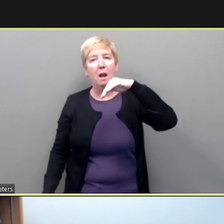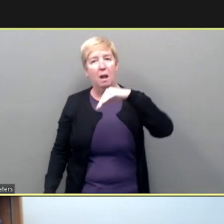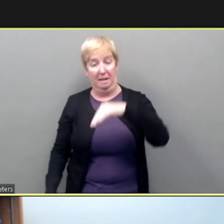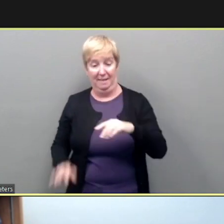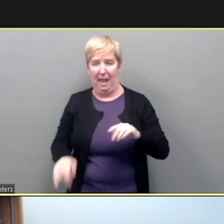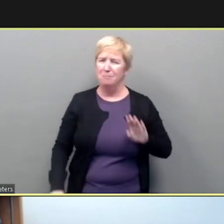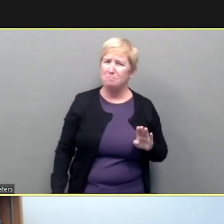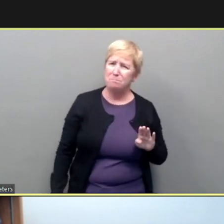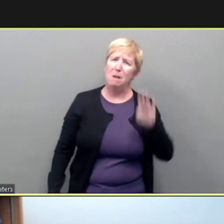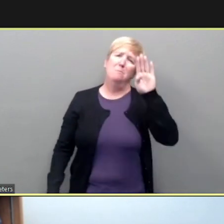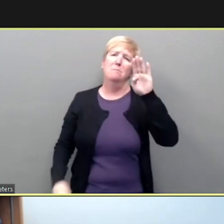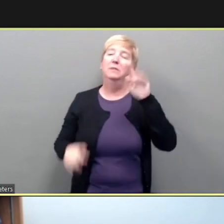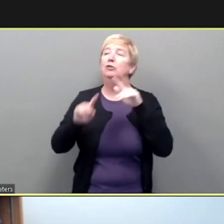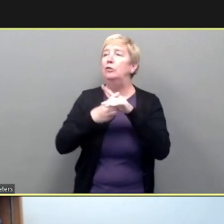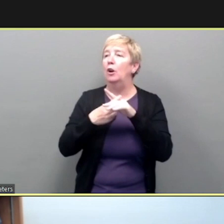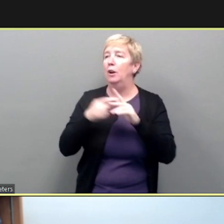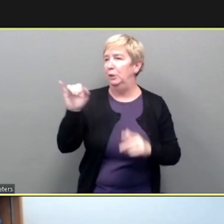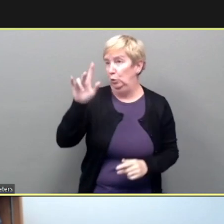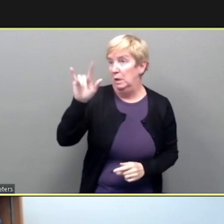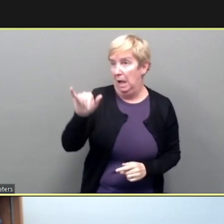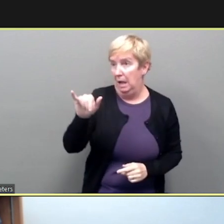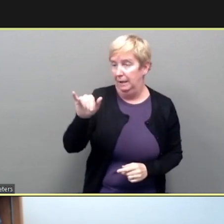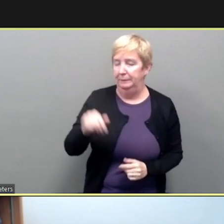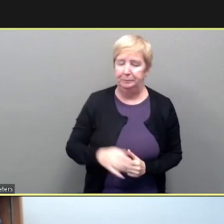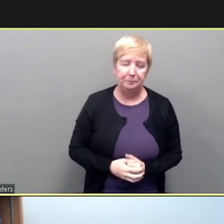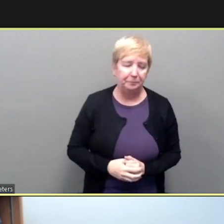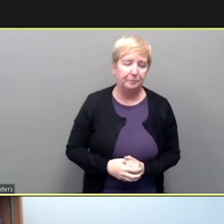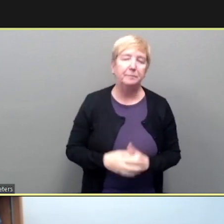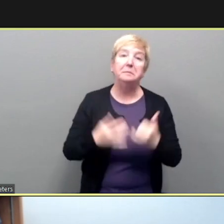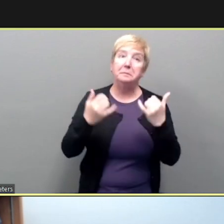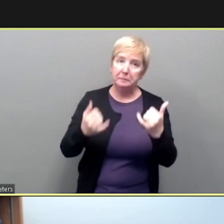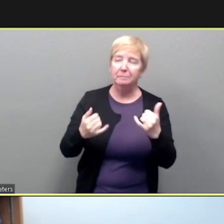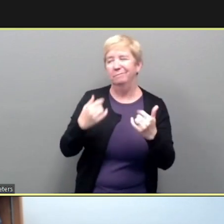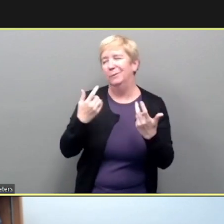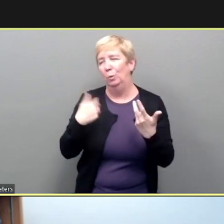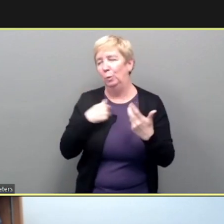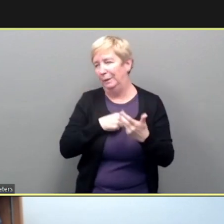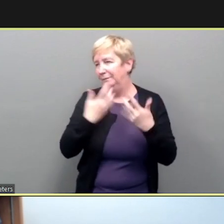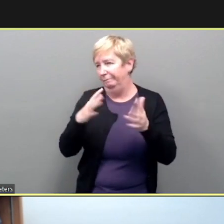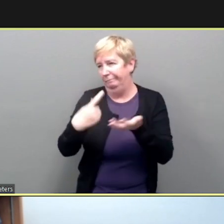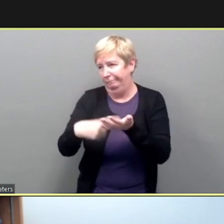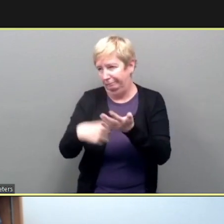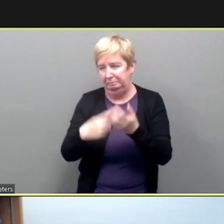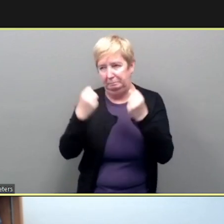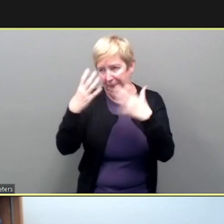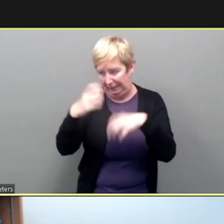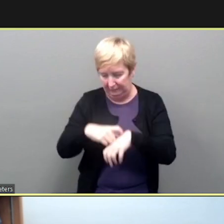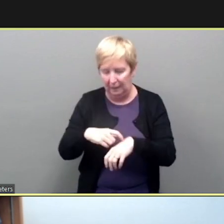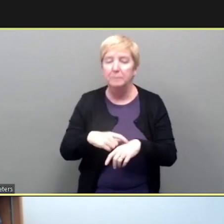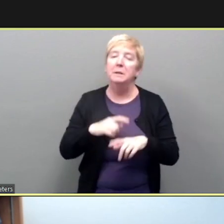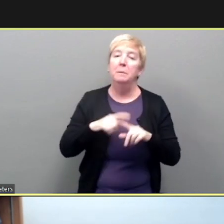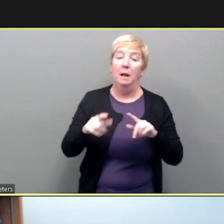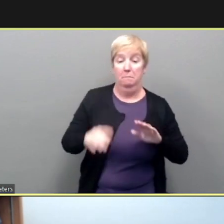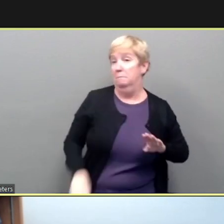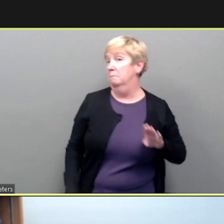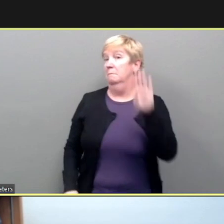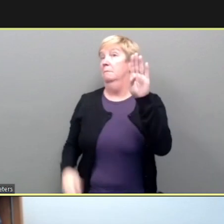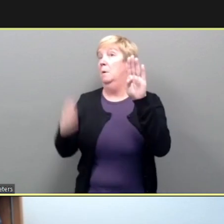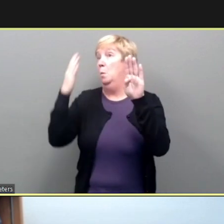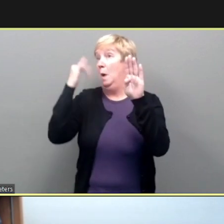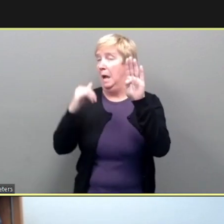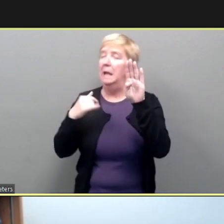in July. And as we've discussed here, we believe this was fueled by this very